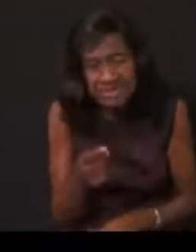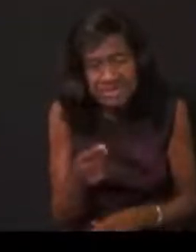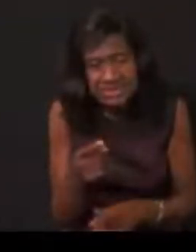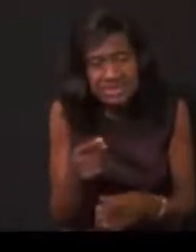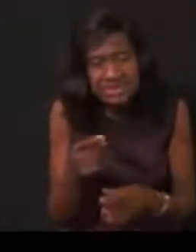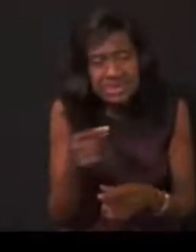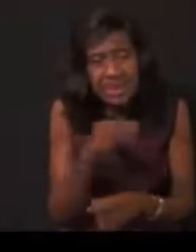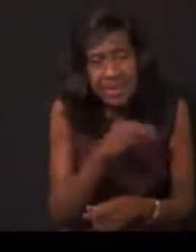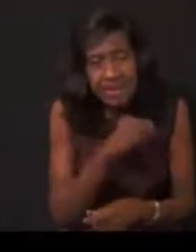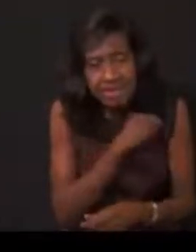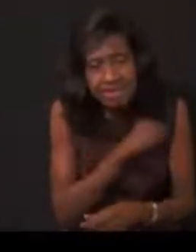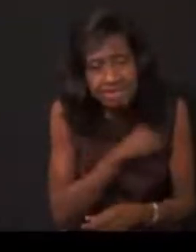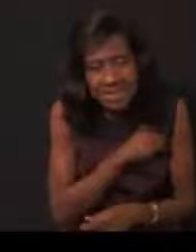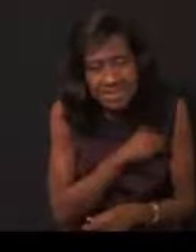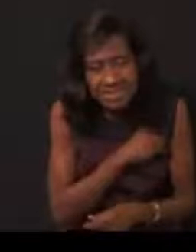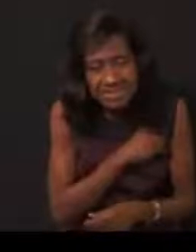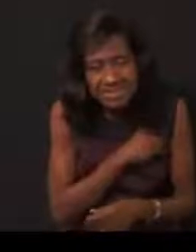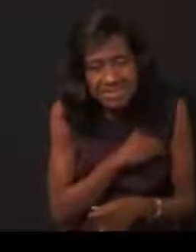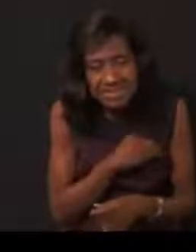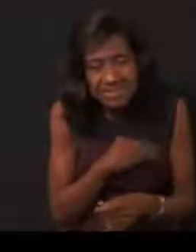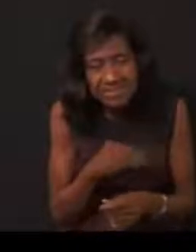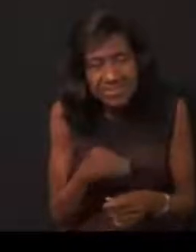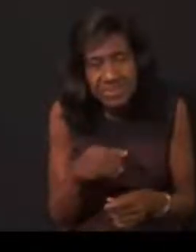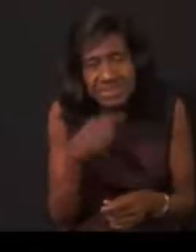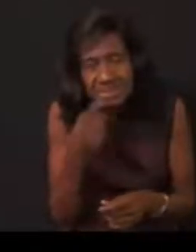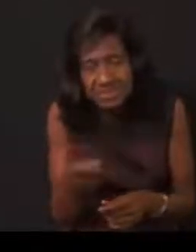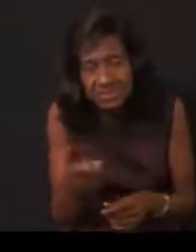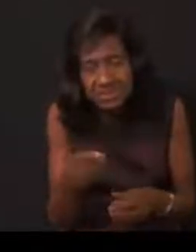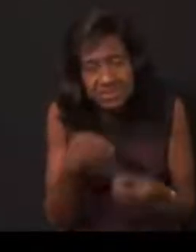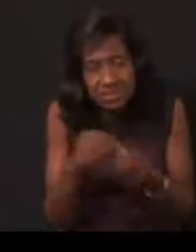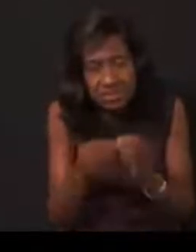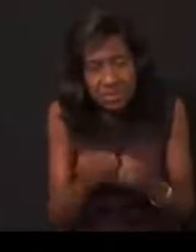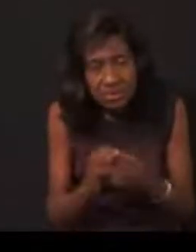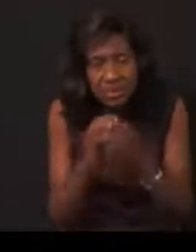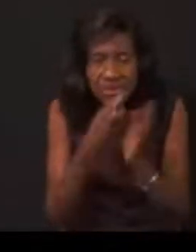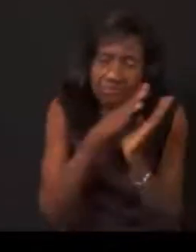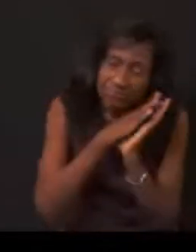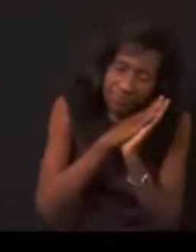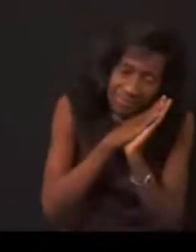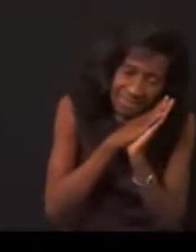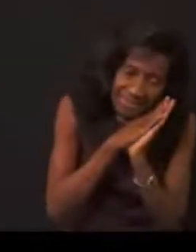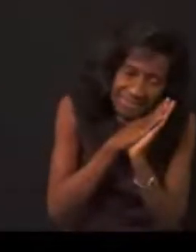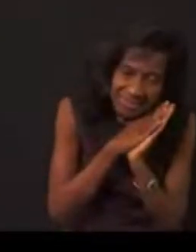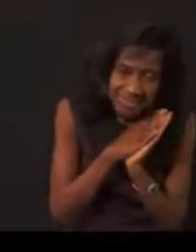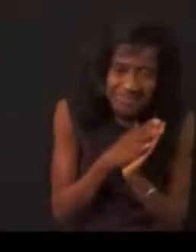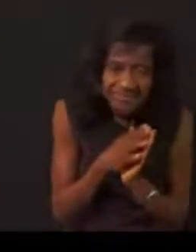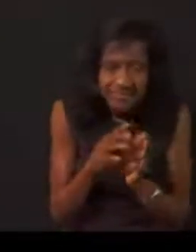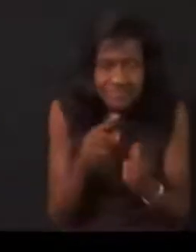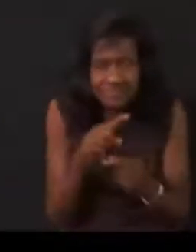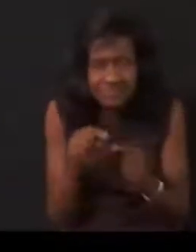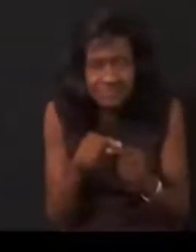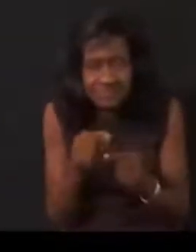gave the breakdown of our bed capacity. If you look at our bed capacity compared to other